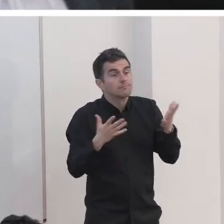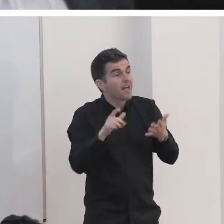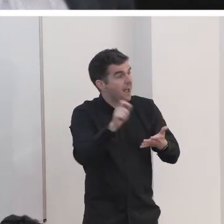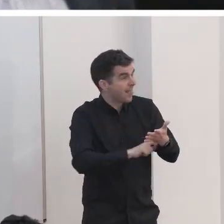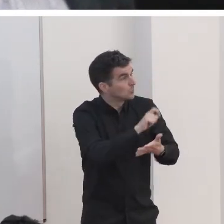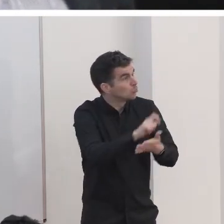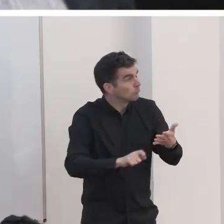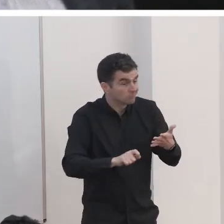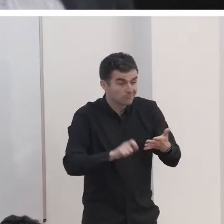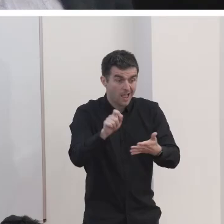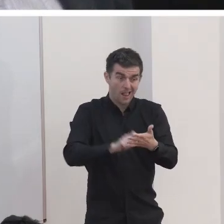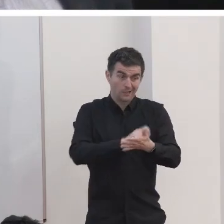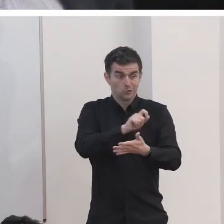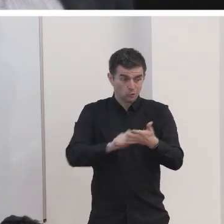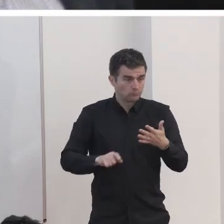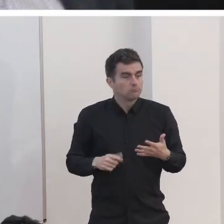So, like